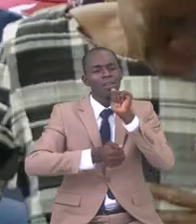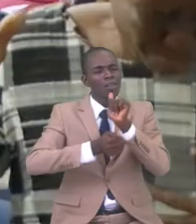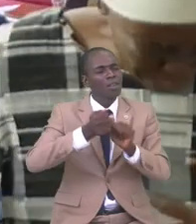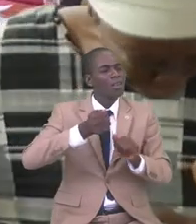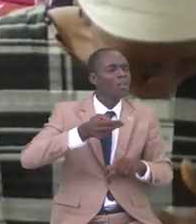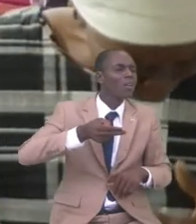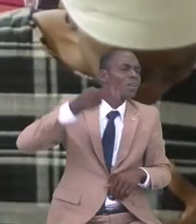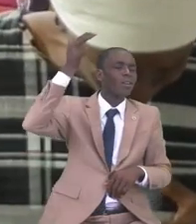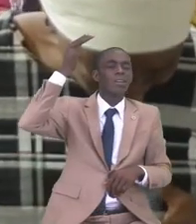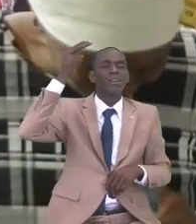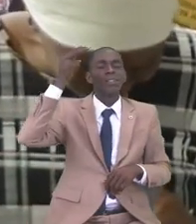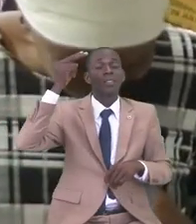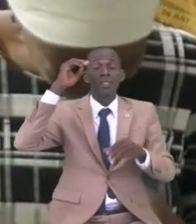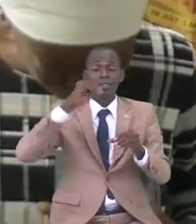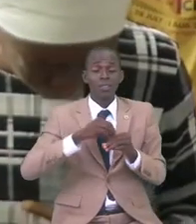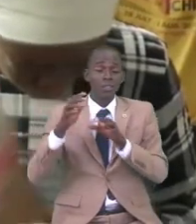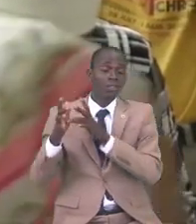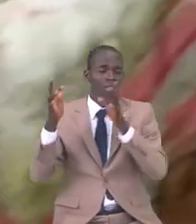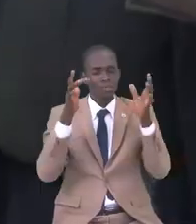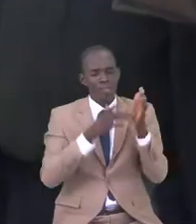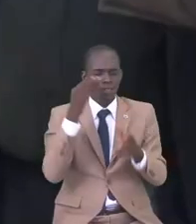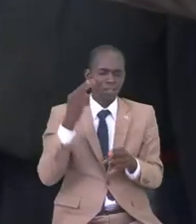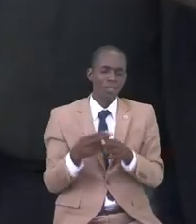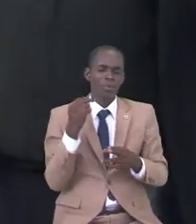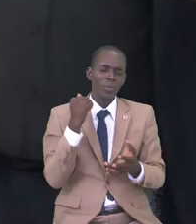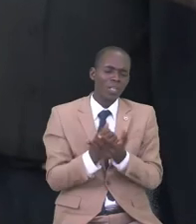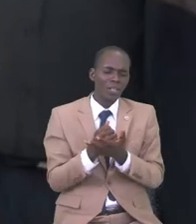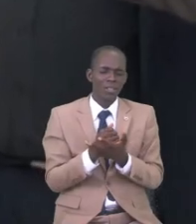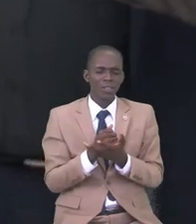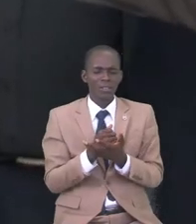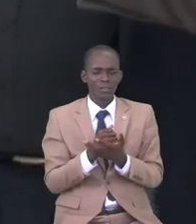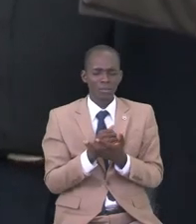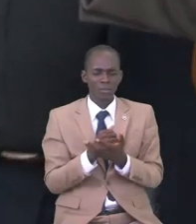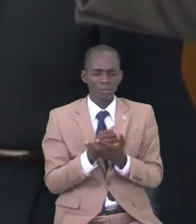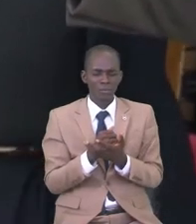higher in Jesus' name.